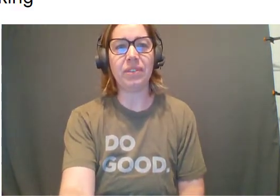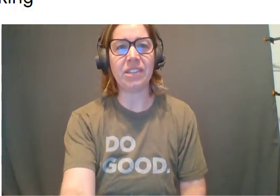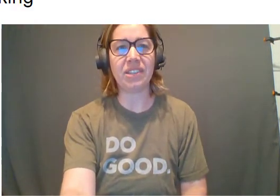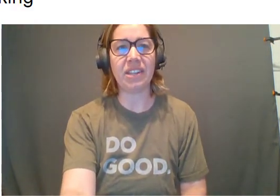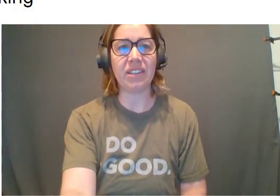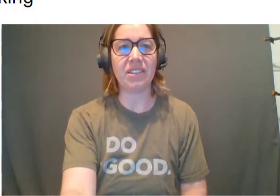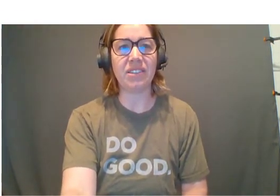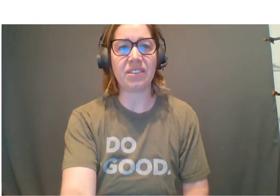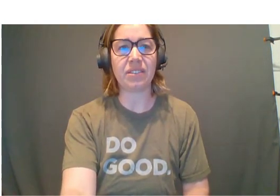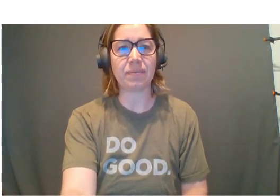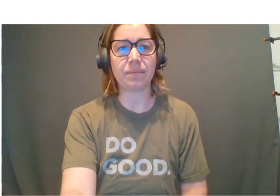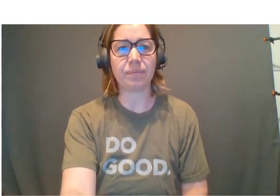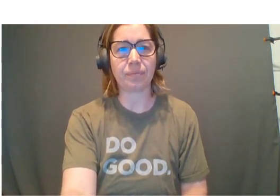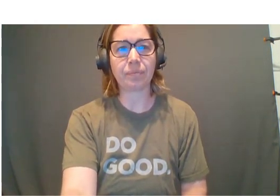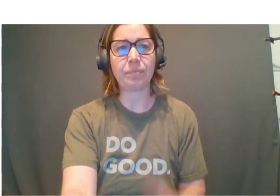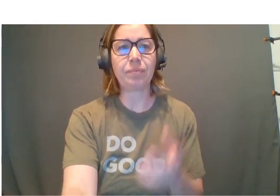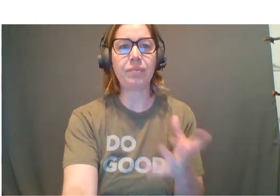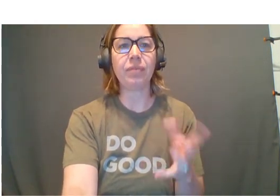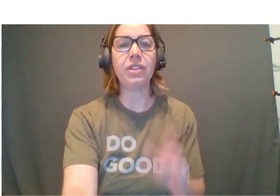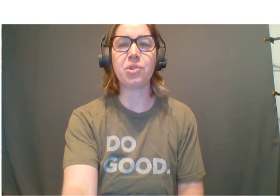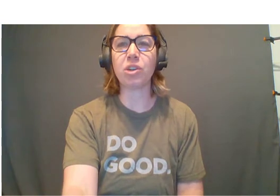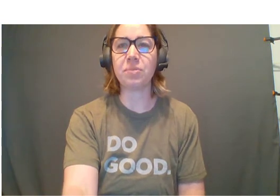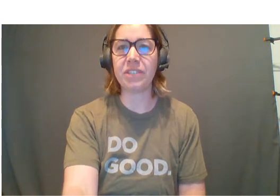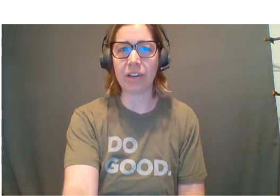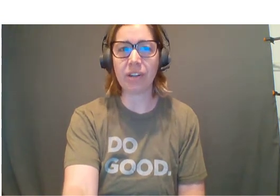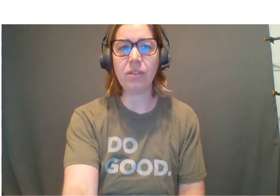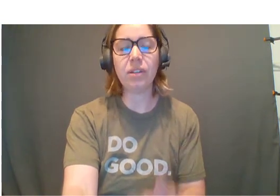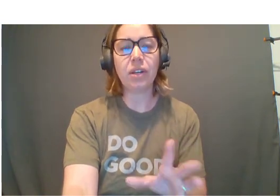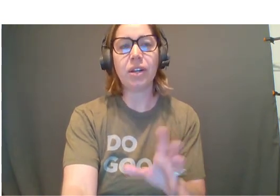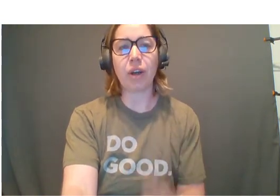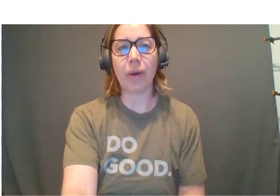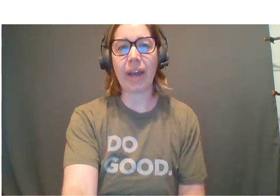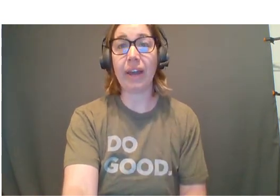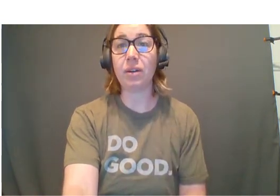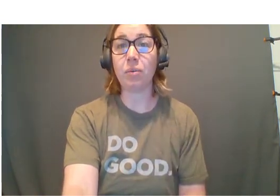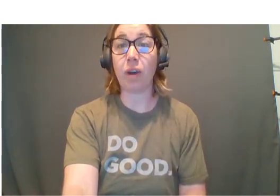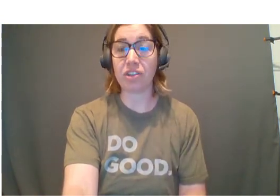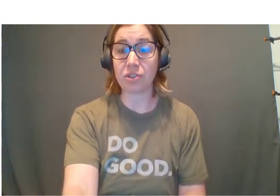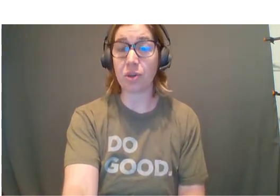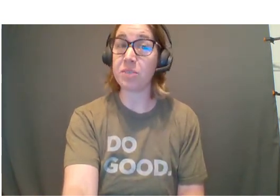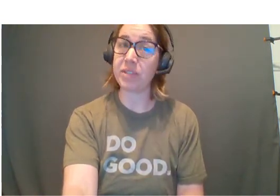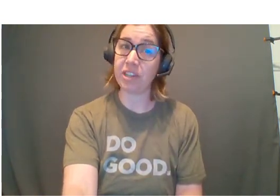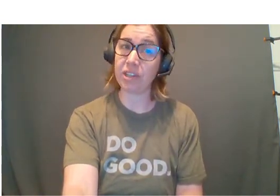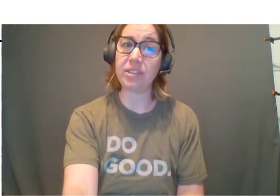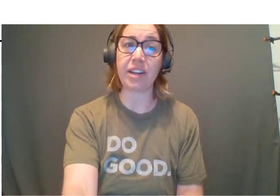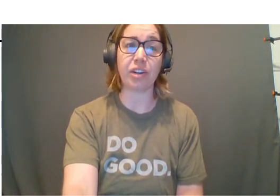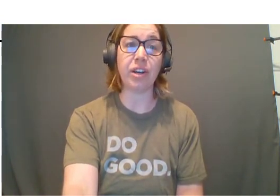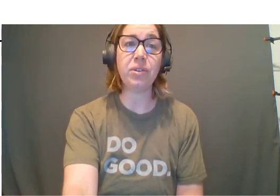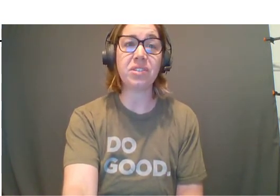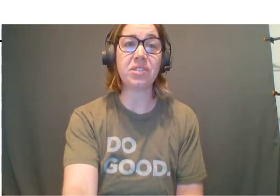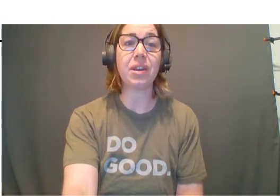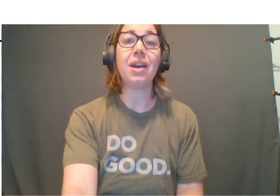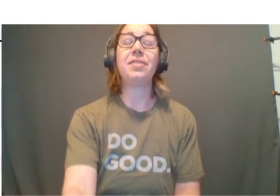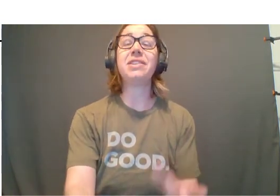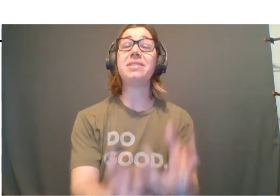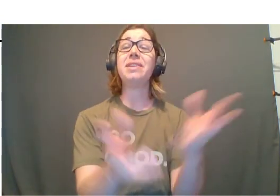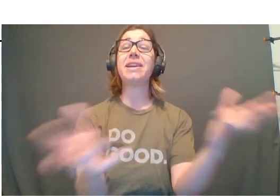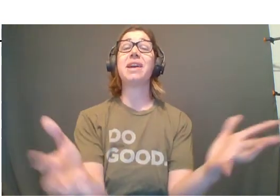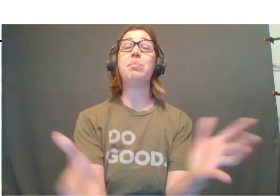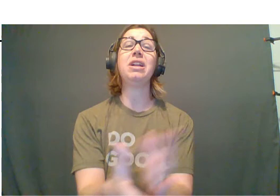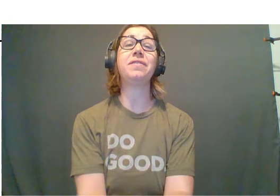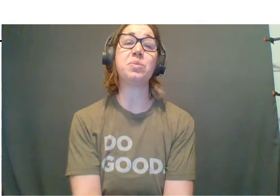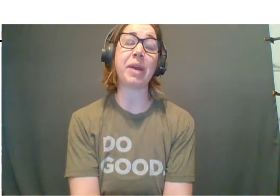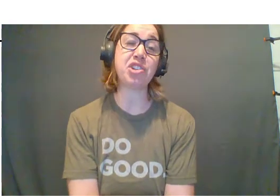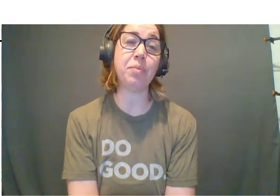So this is the source material. Go ahead, watch the source material, take your notes. This is